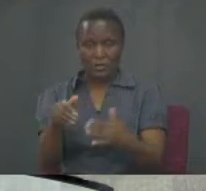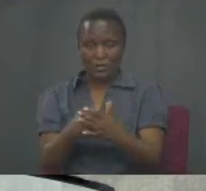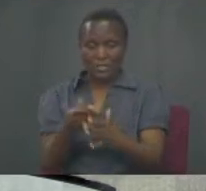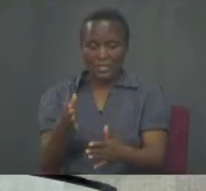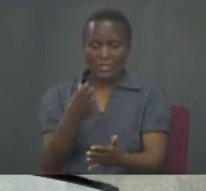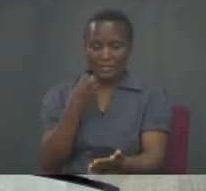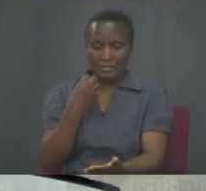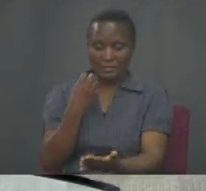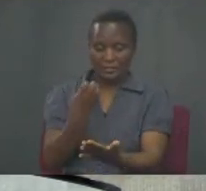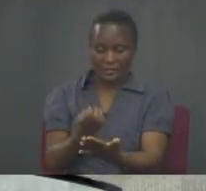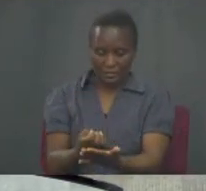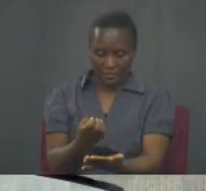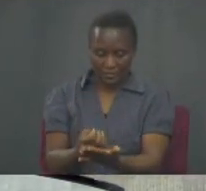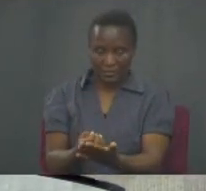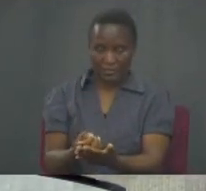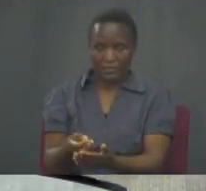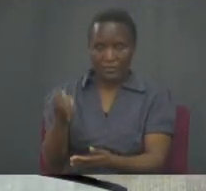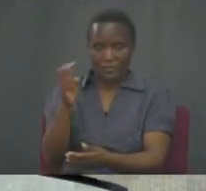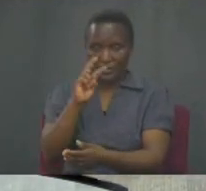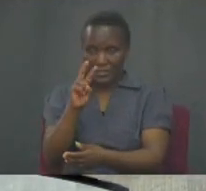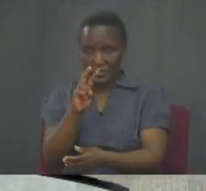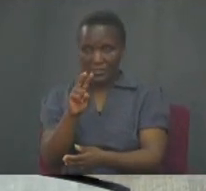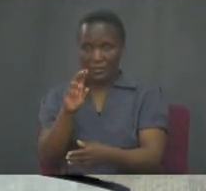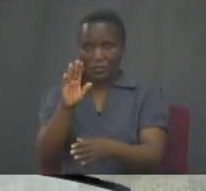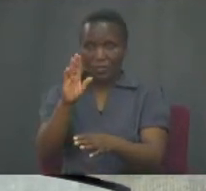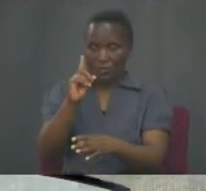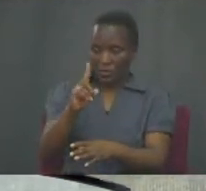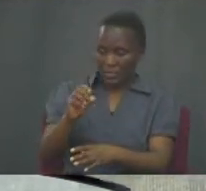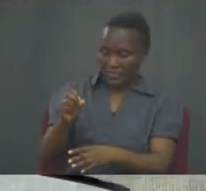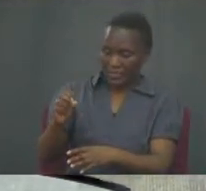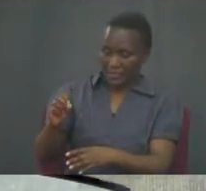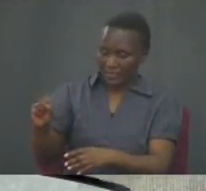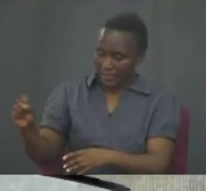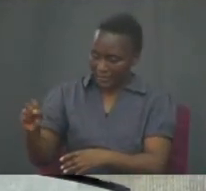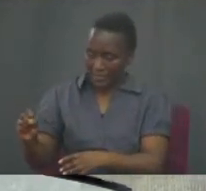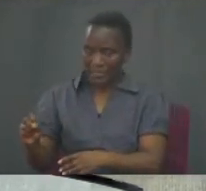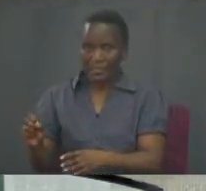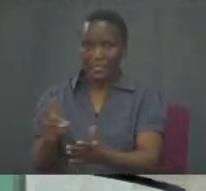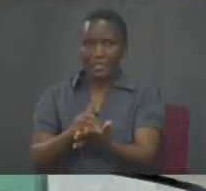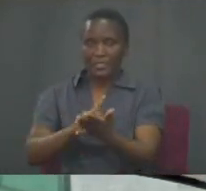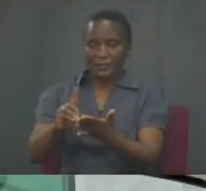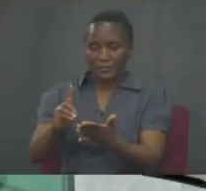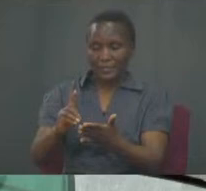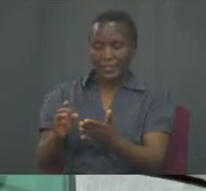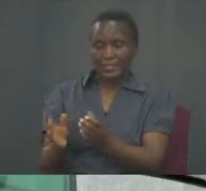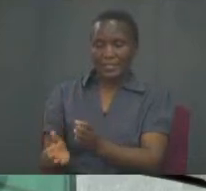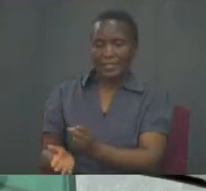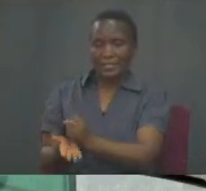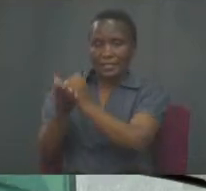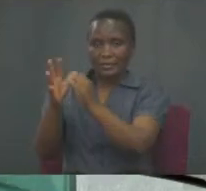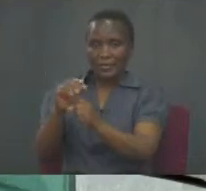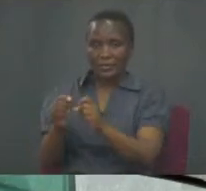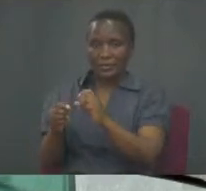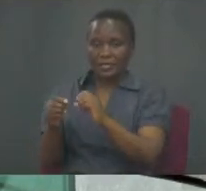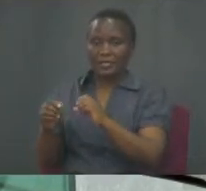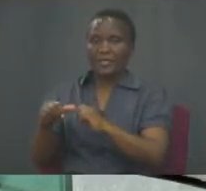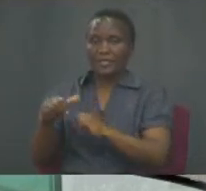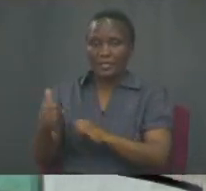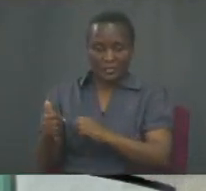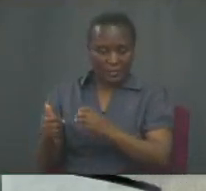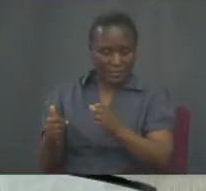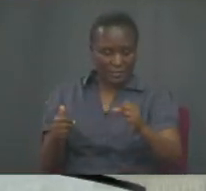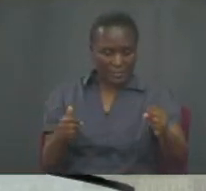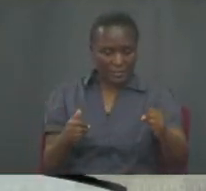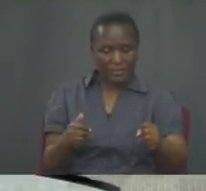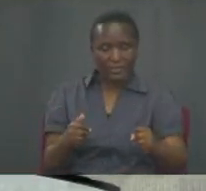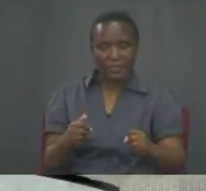notice that on one side, there was divine help. On the other side, there were material obstacles. On one side, there was infinite